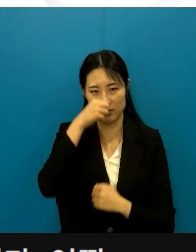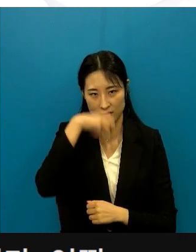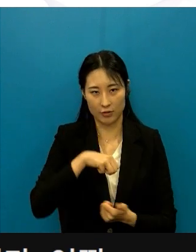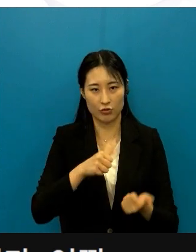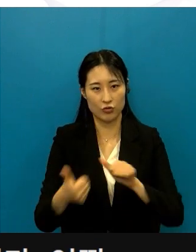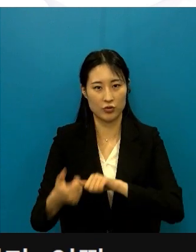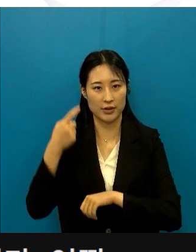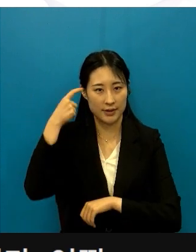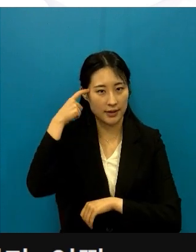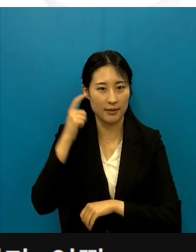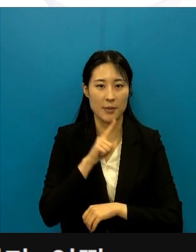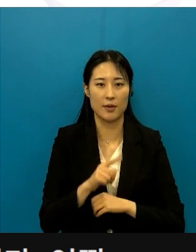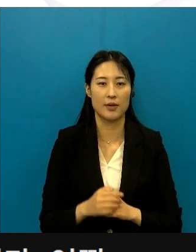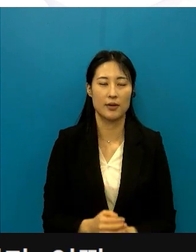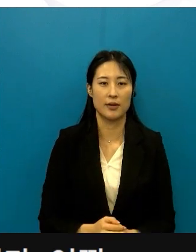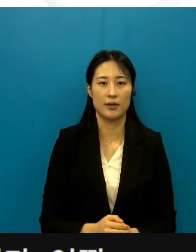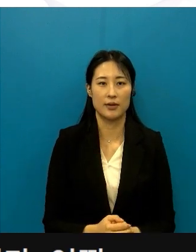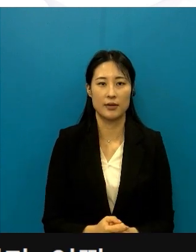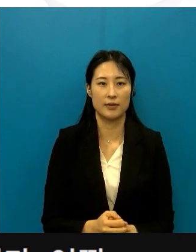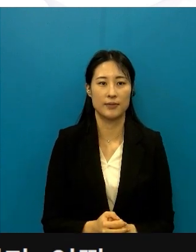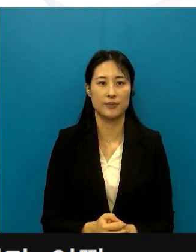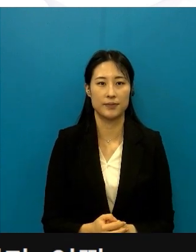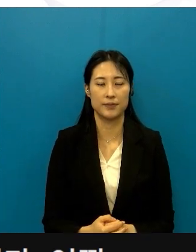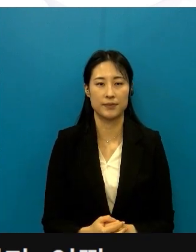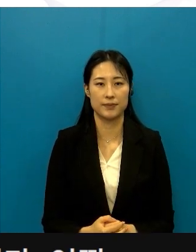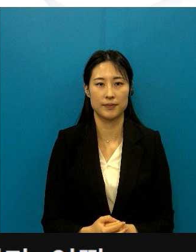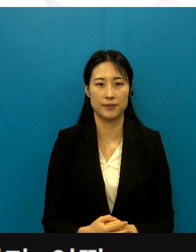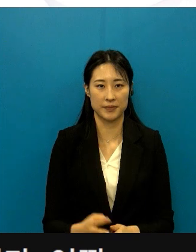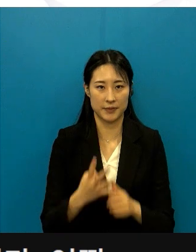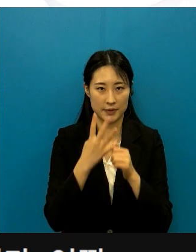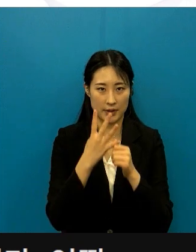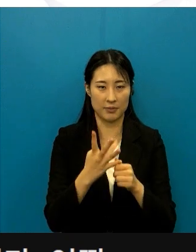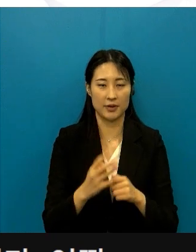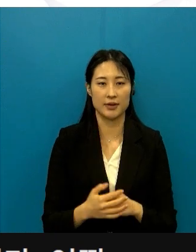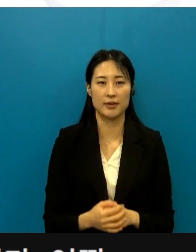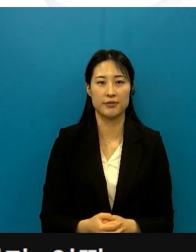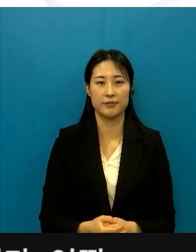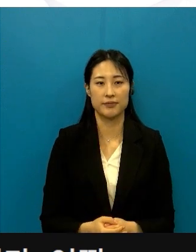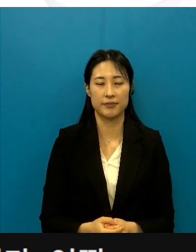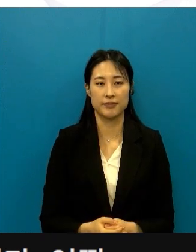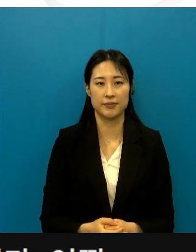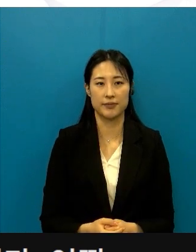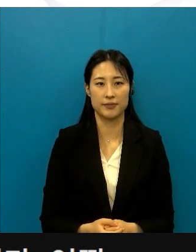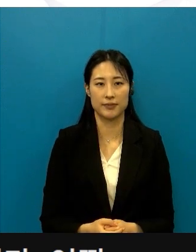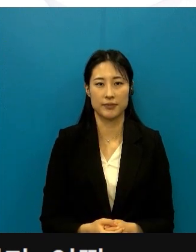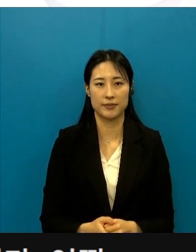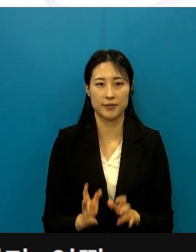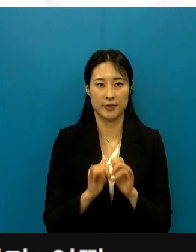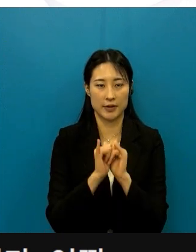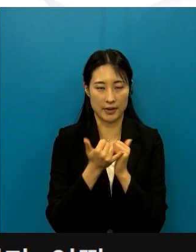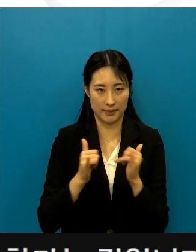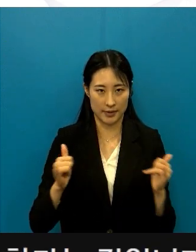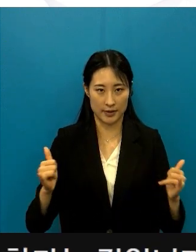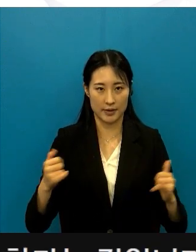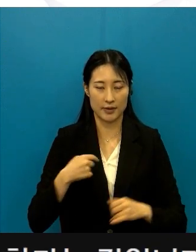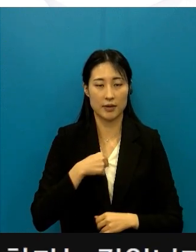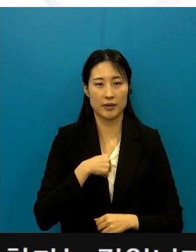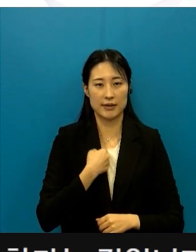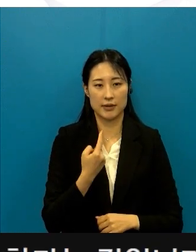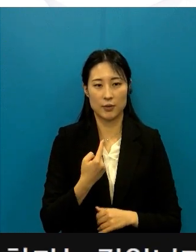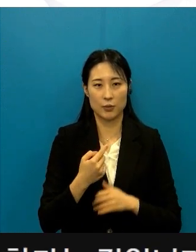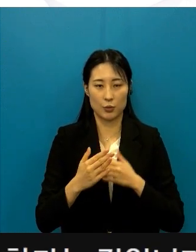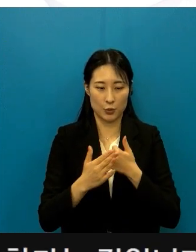Fourth one is that people opt for VAD as a result of peer pressure,